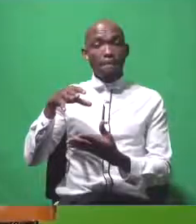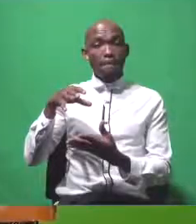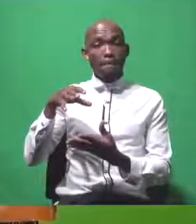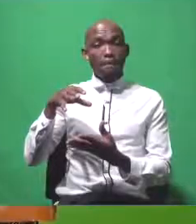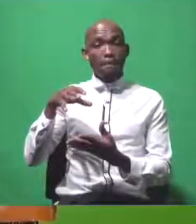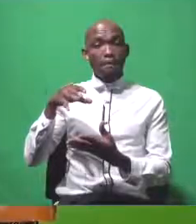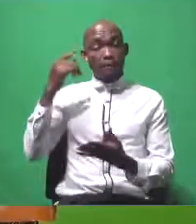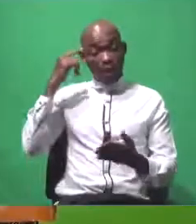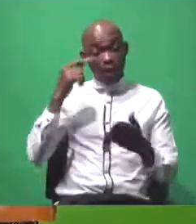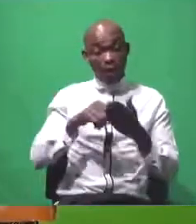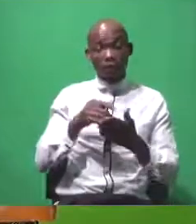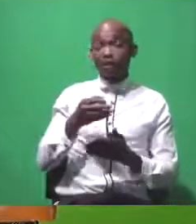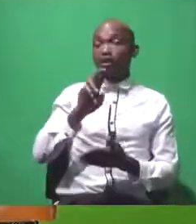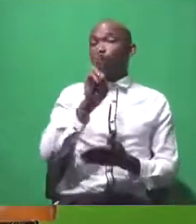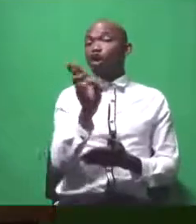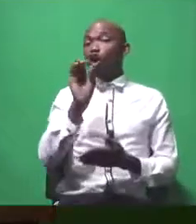expenses.